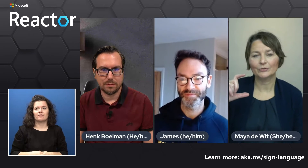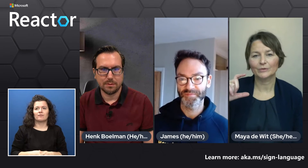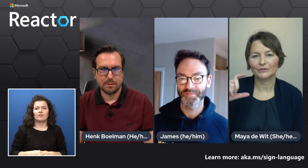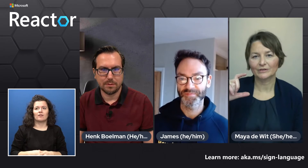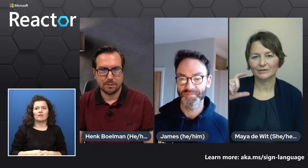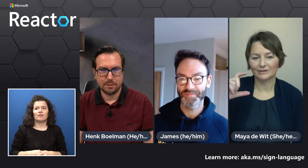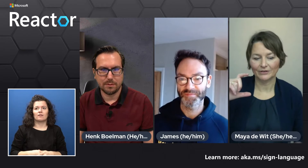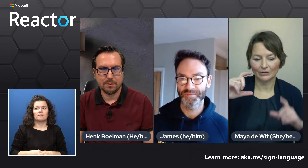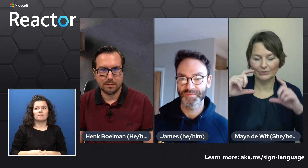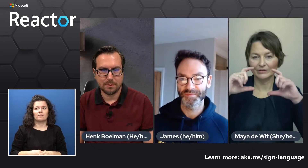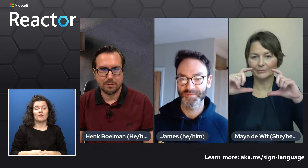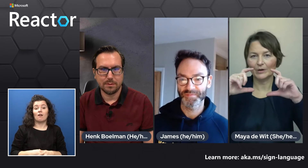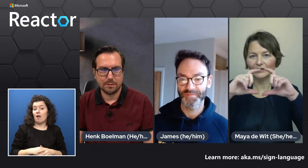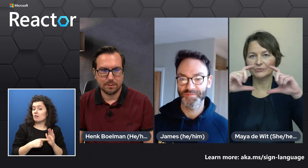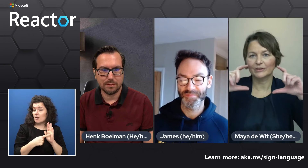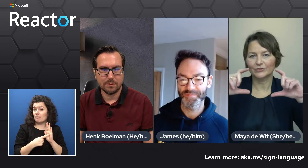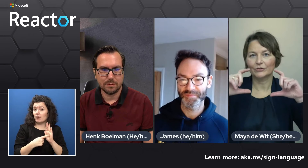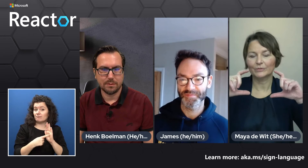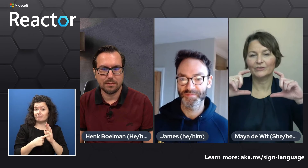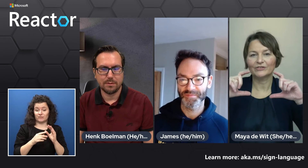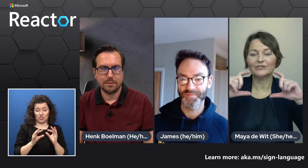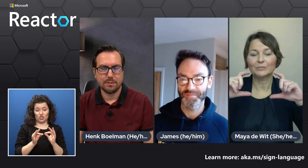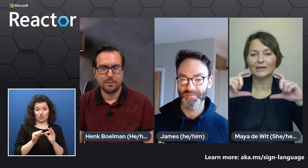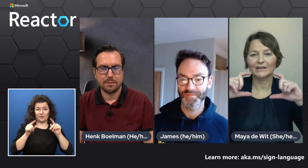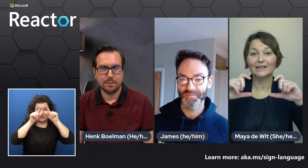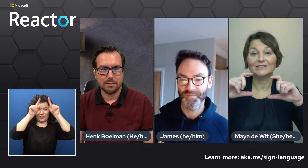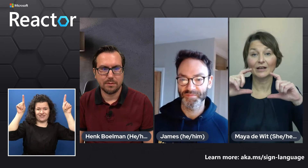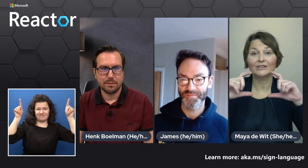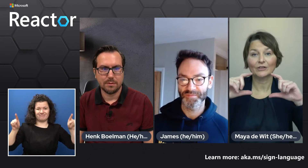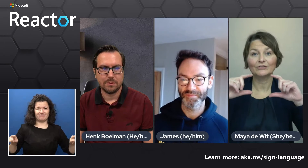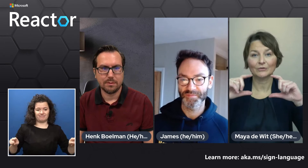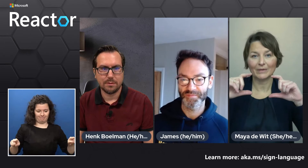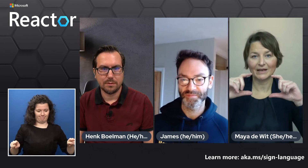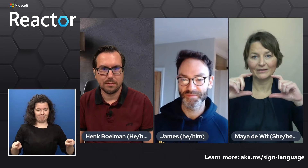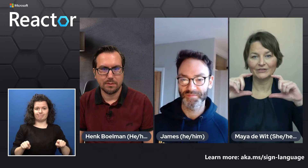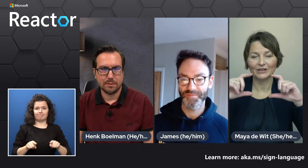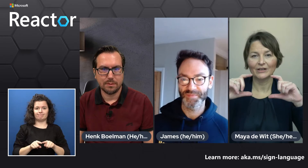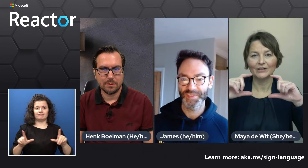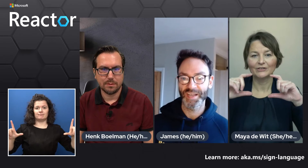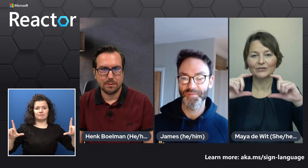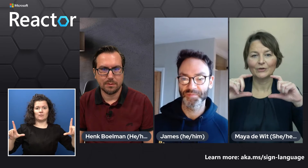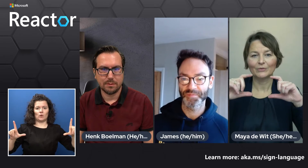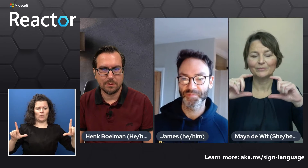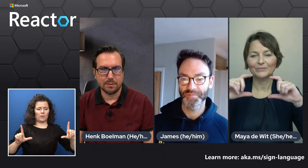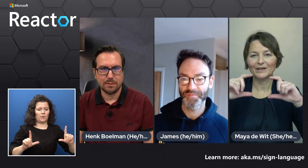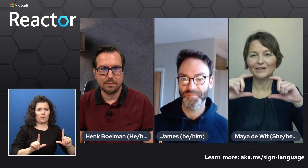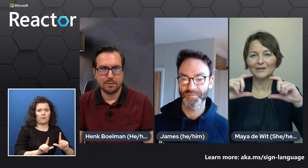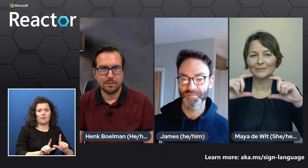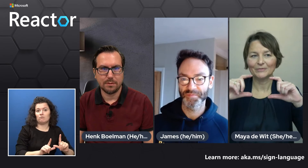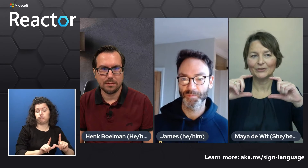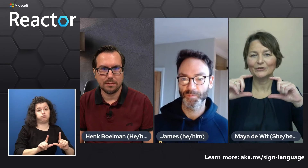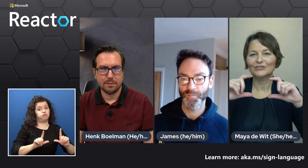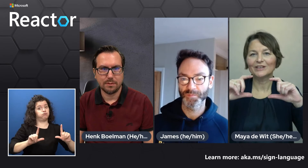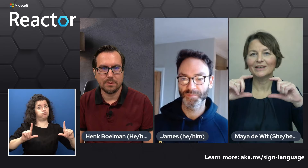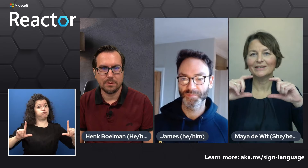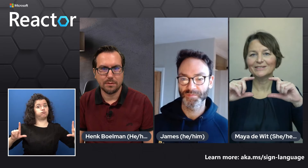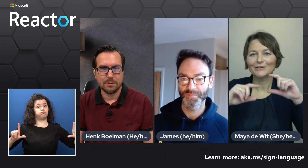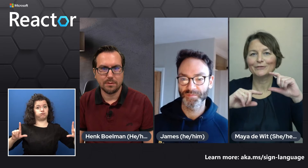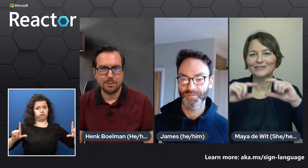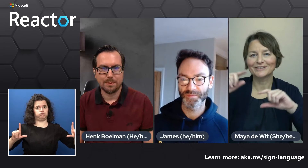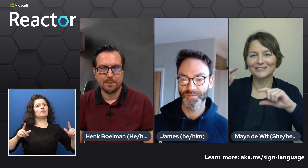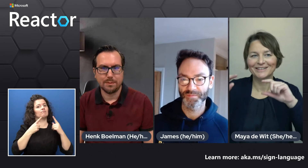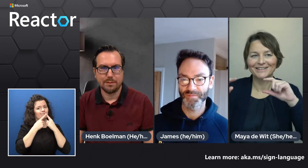the interpreter, the box where the interpreter is displayed, that size also matters. Yeah. So you